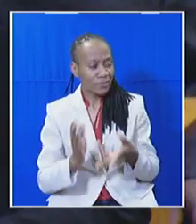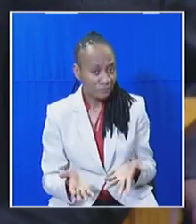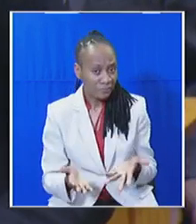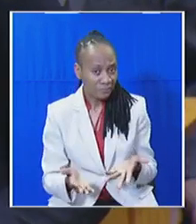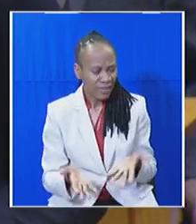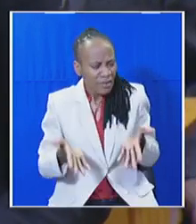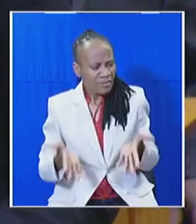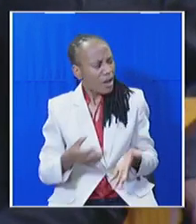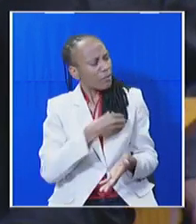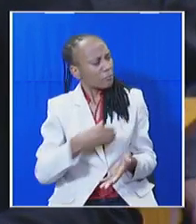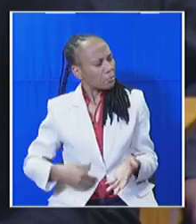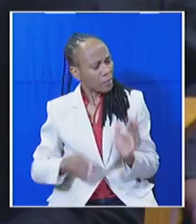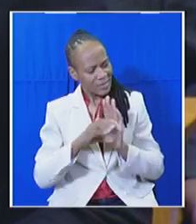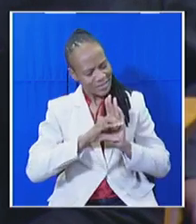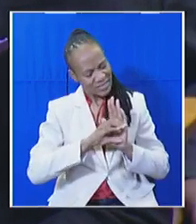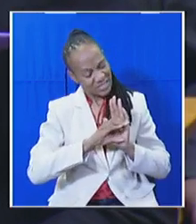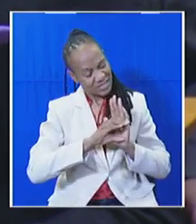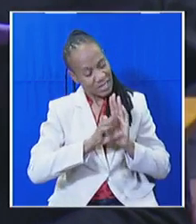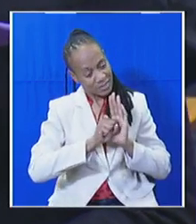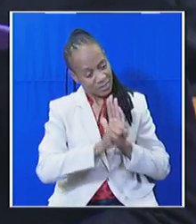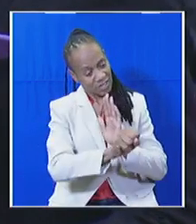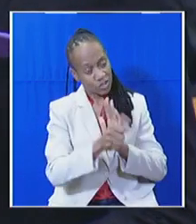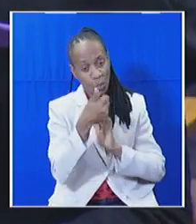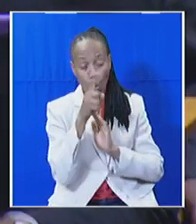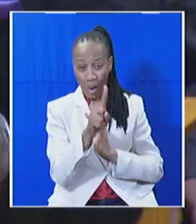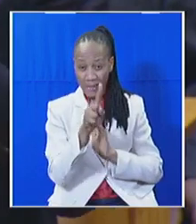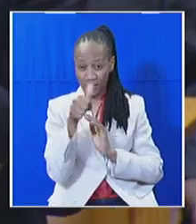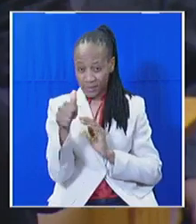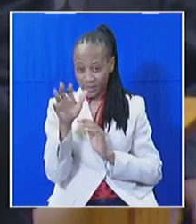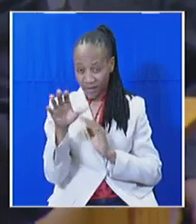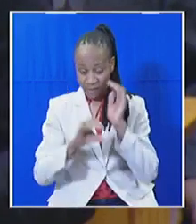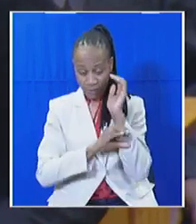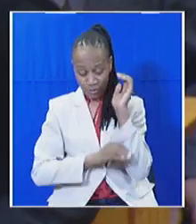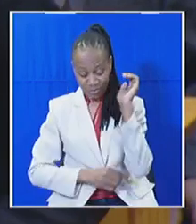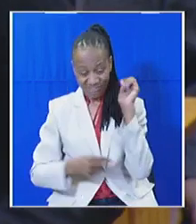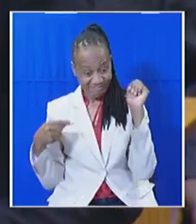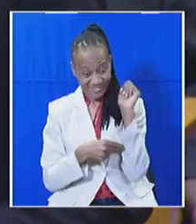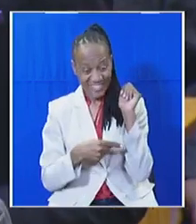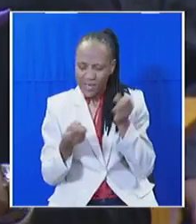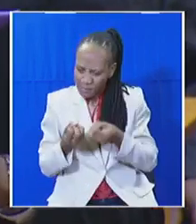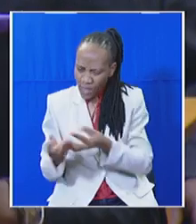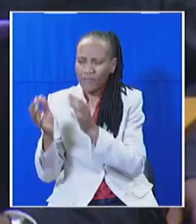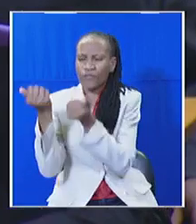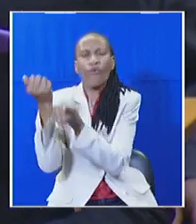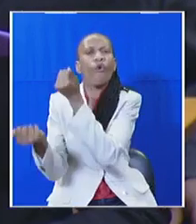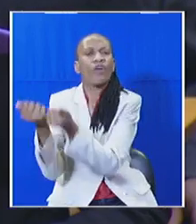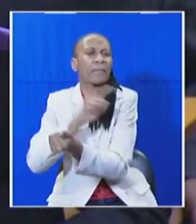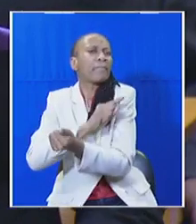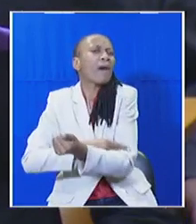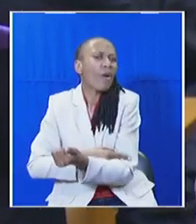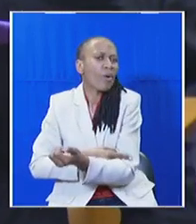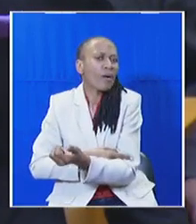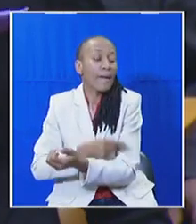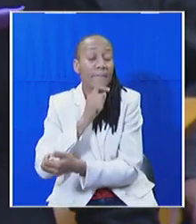Now, President, Section 165 of the Constitution gives the courts powers that an order of